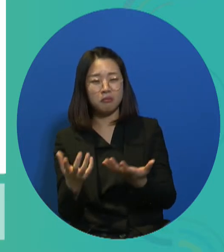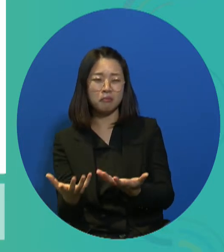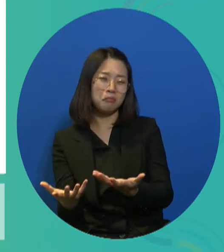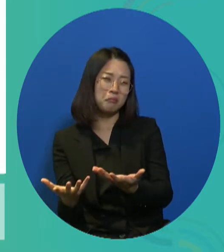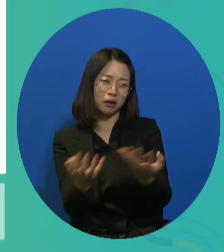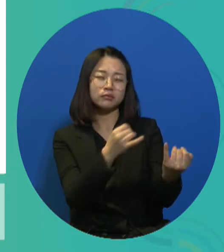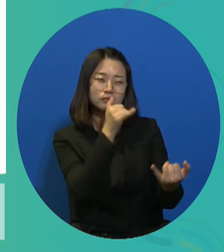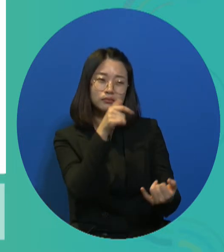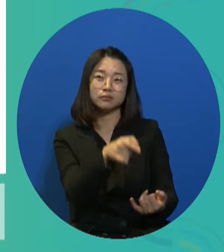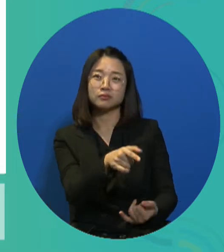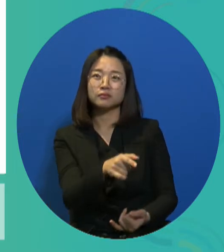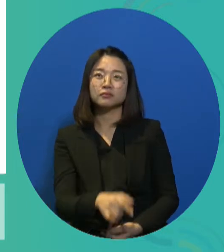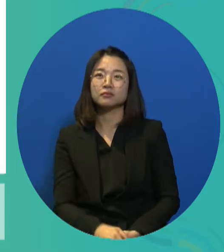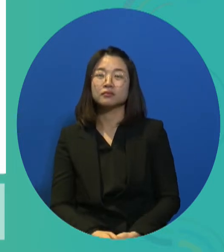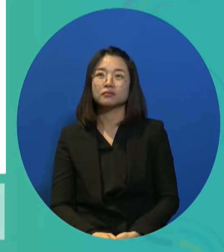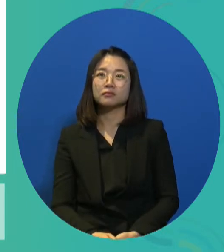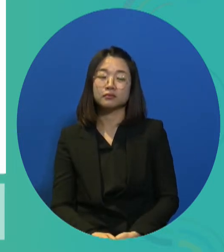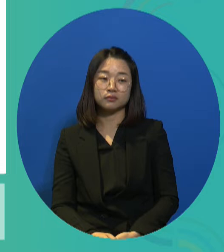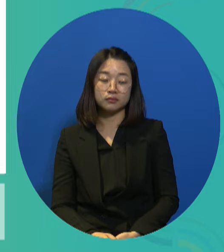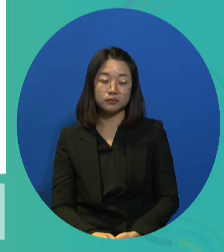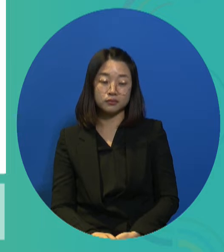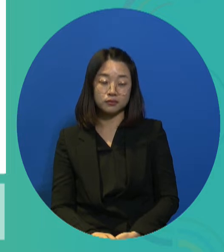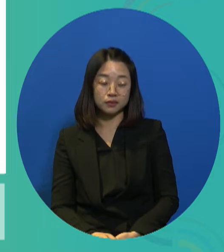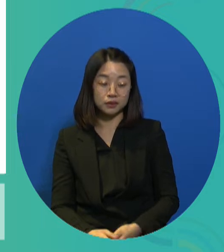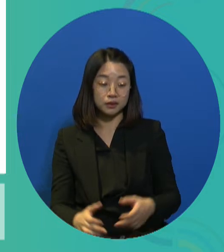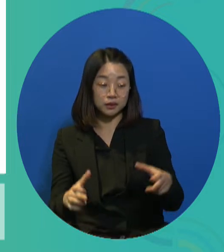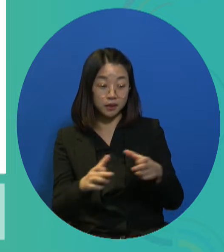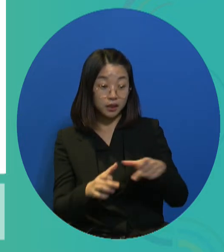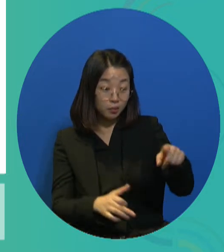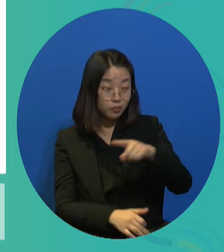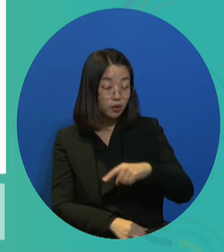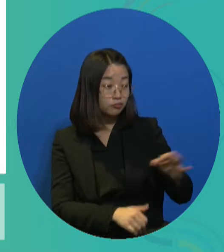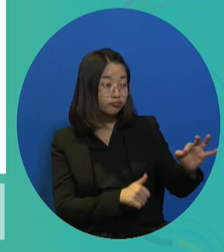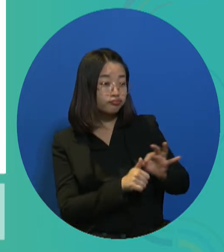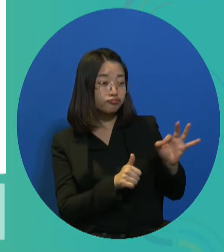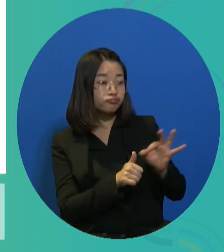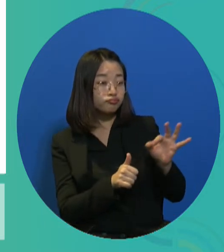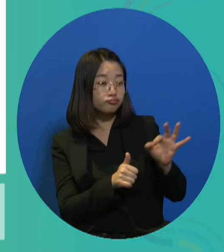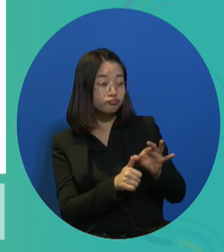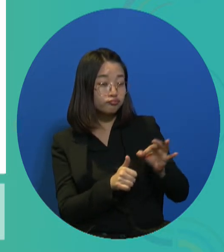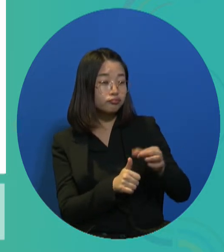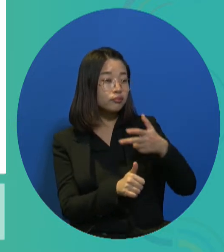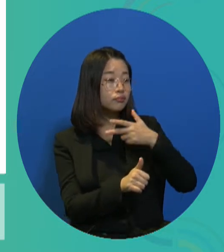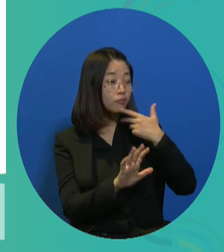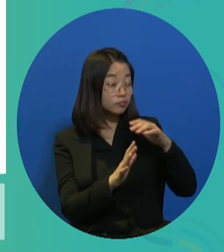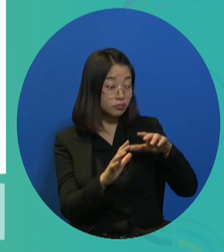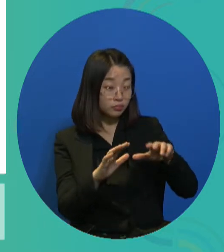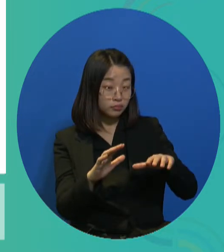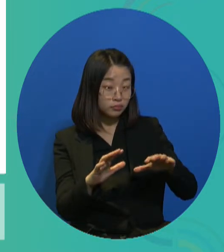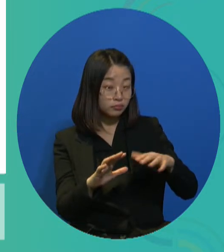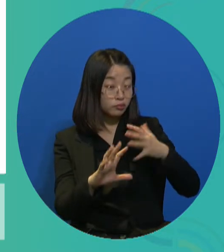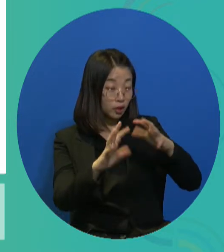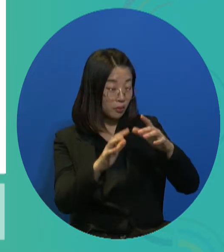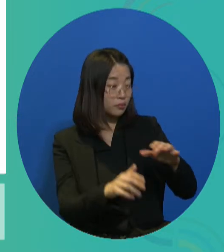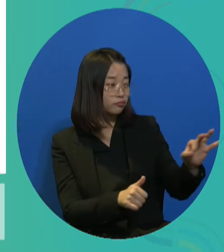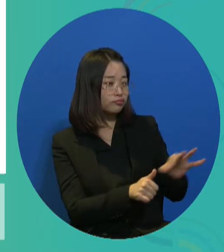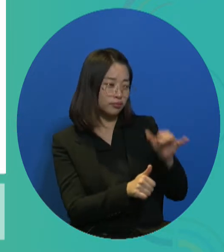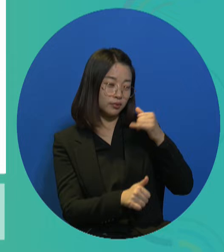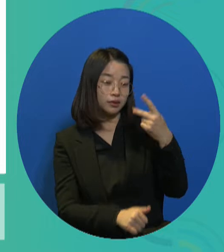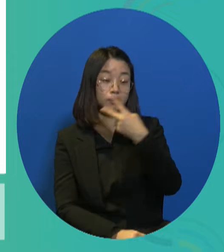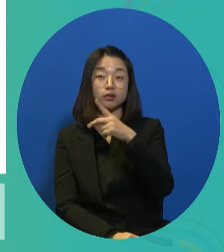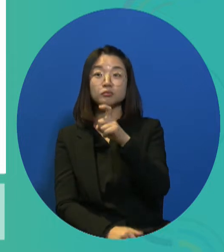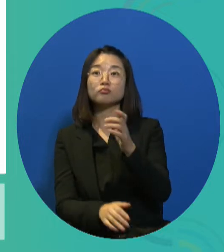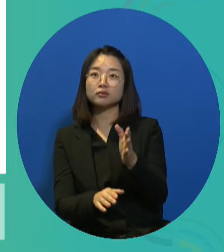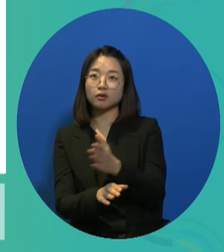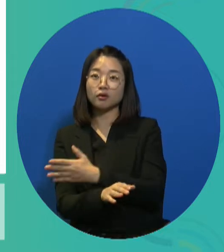security system. So that's the context. From 2010 onwards, deaf and disabled people